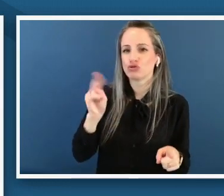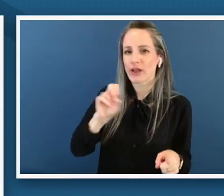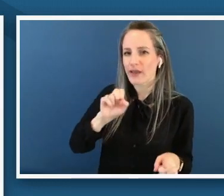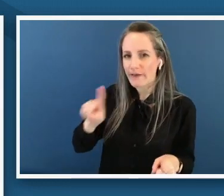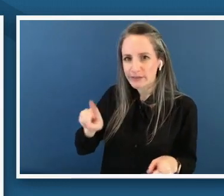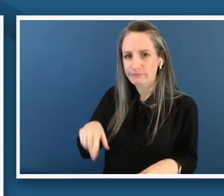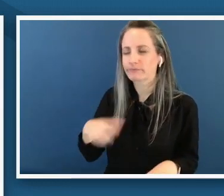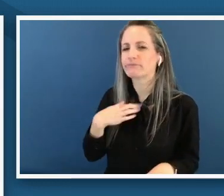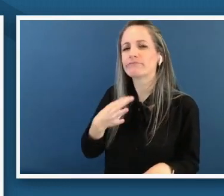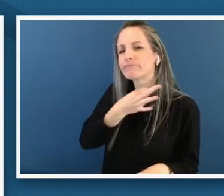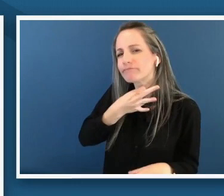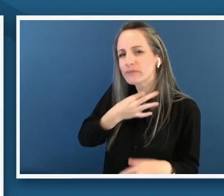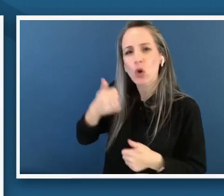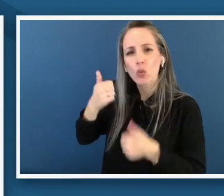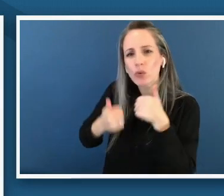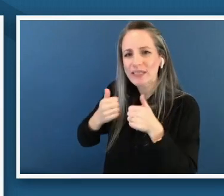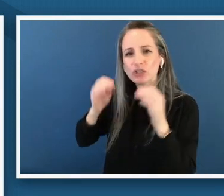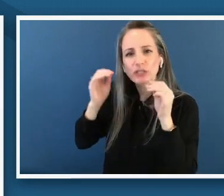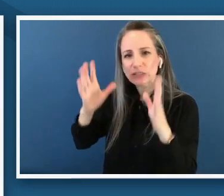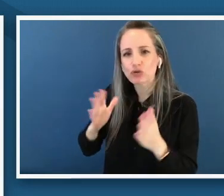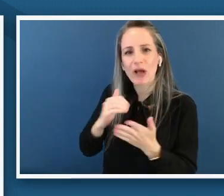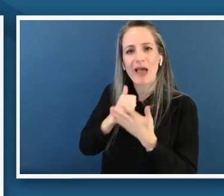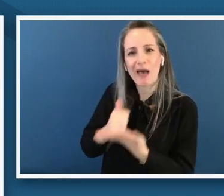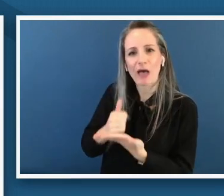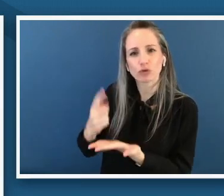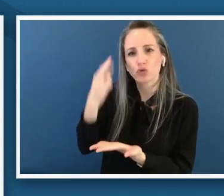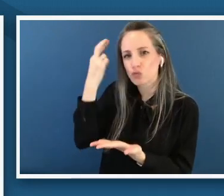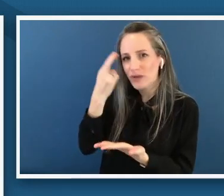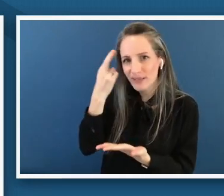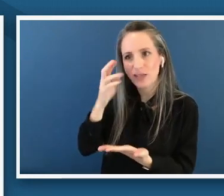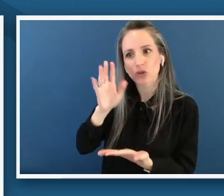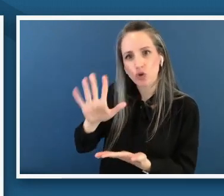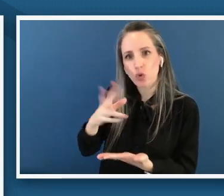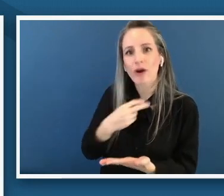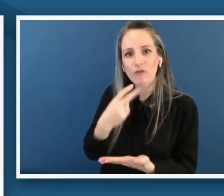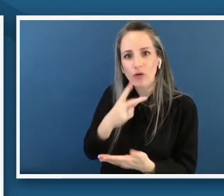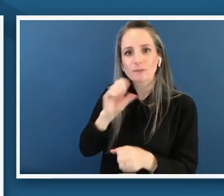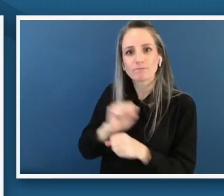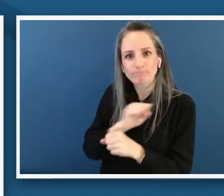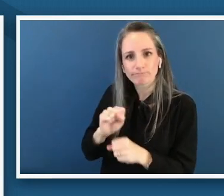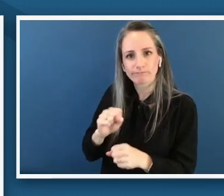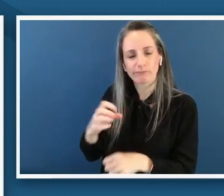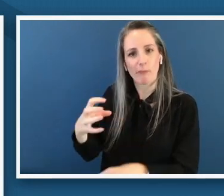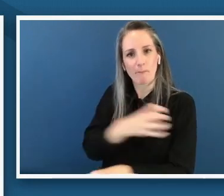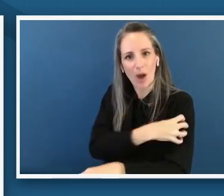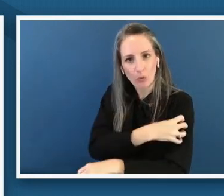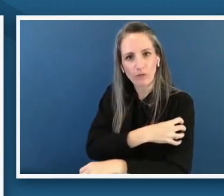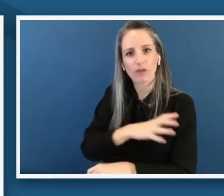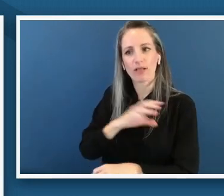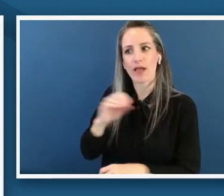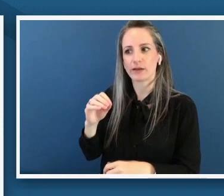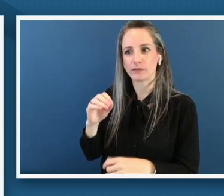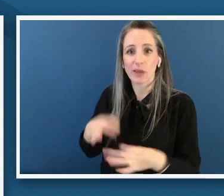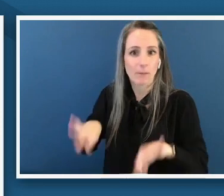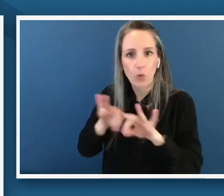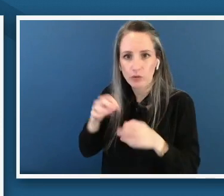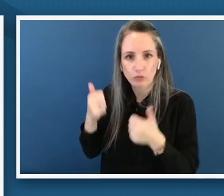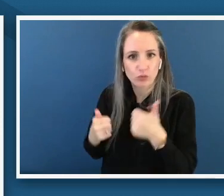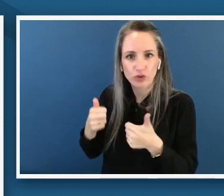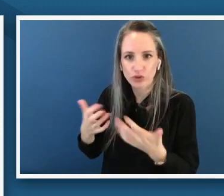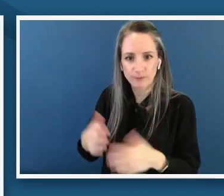your voice was powerful and important? You know what? Yes.